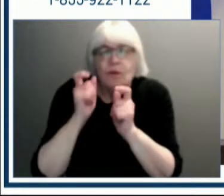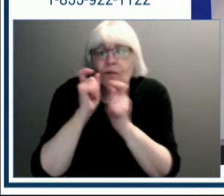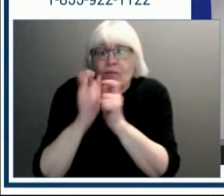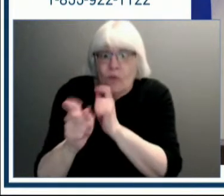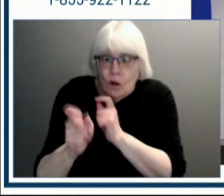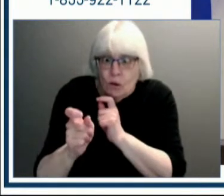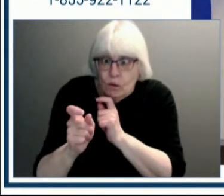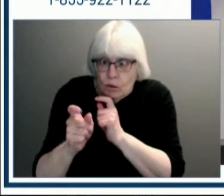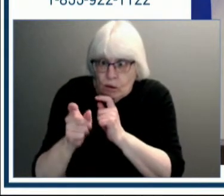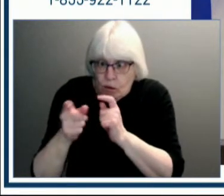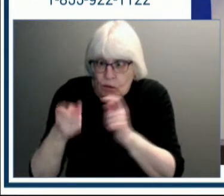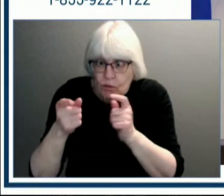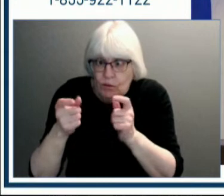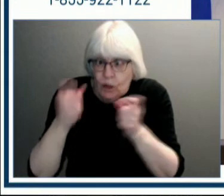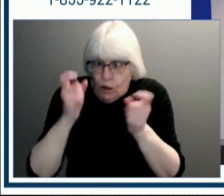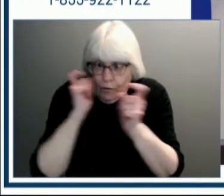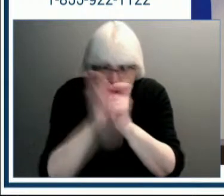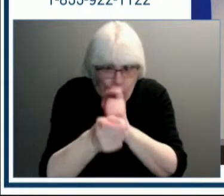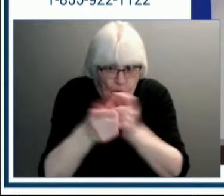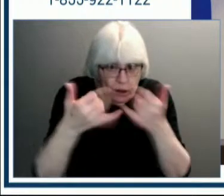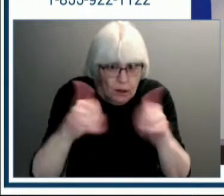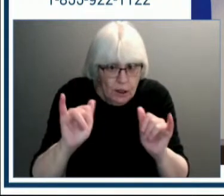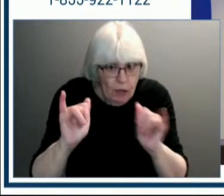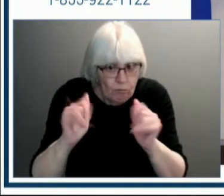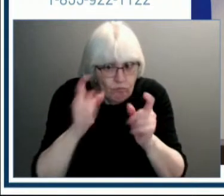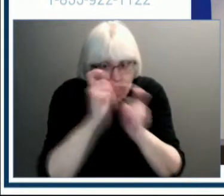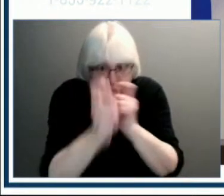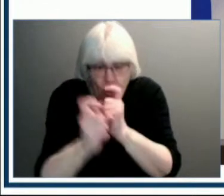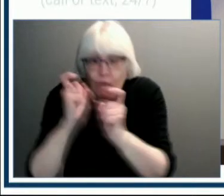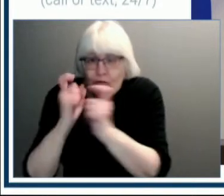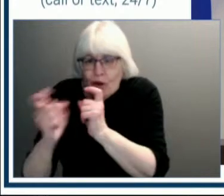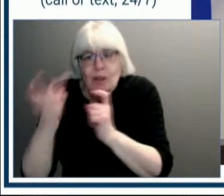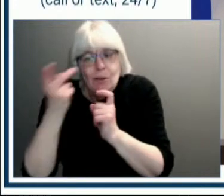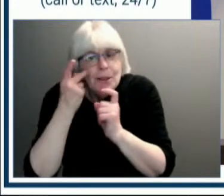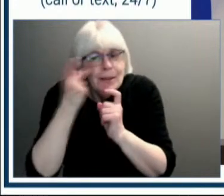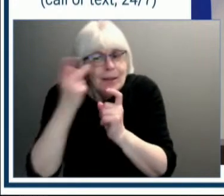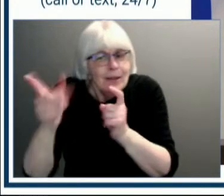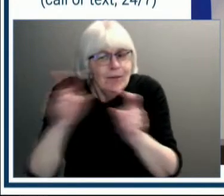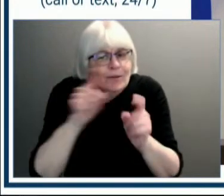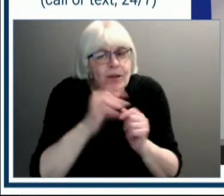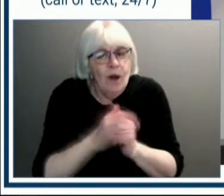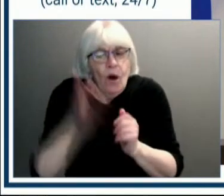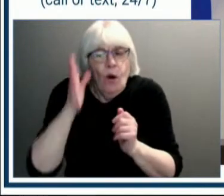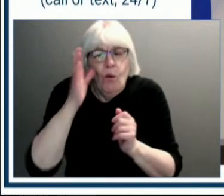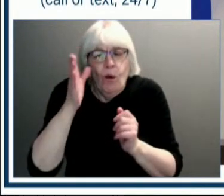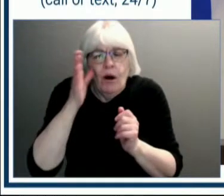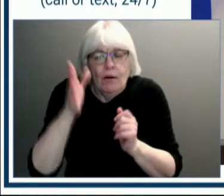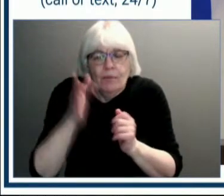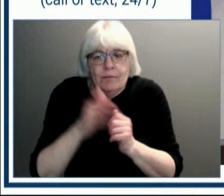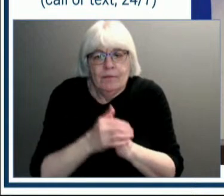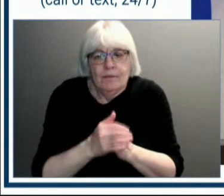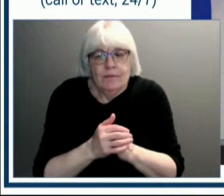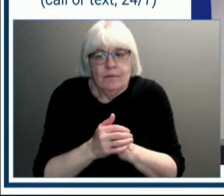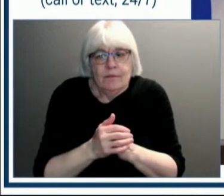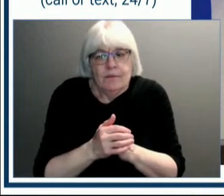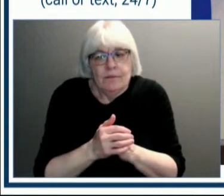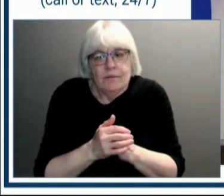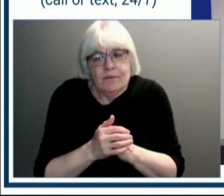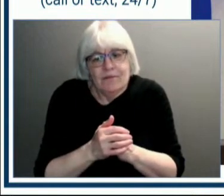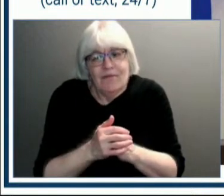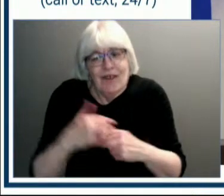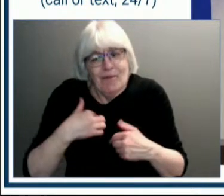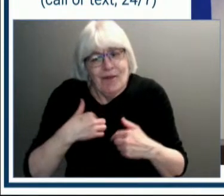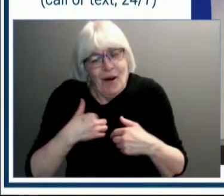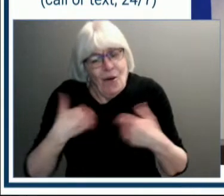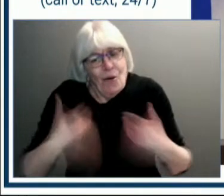So taking a bit longer, but we've been pretty encouraged, but maybe a little bit